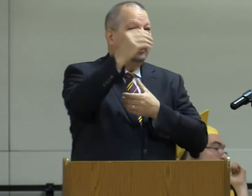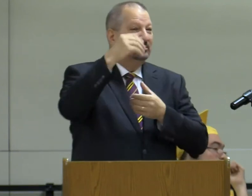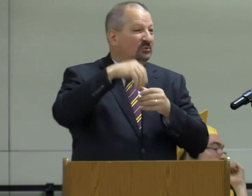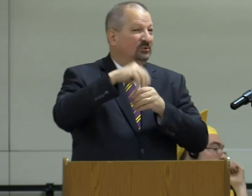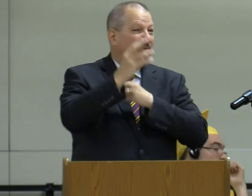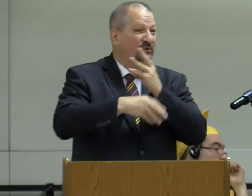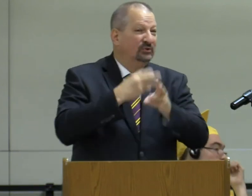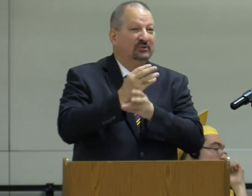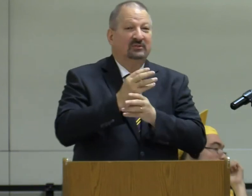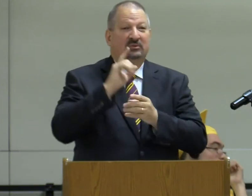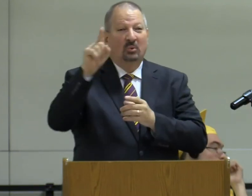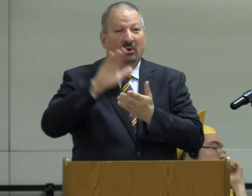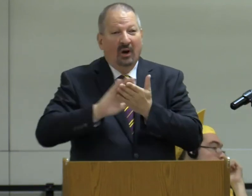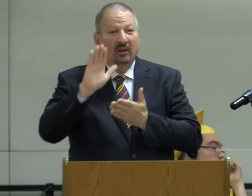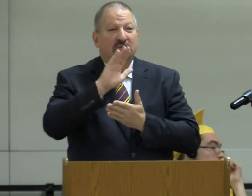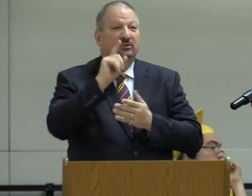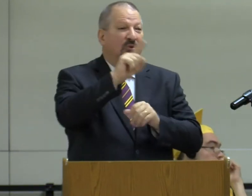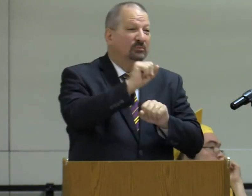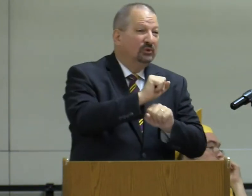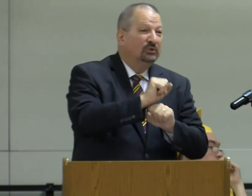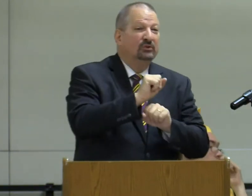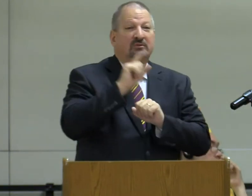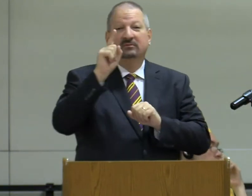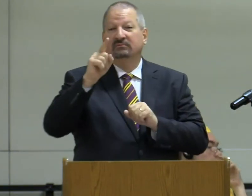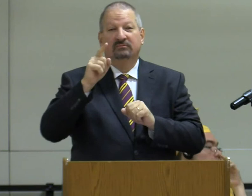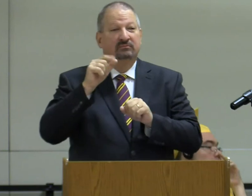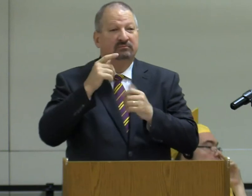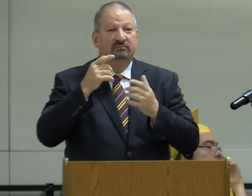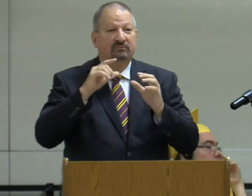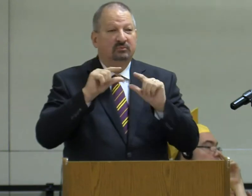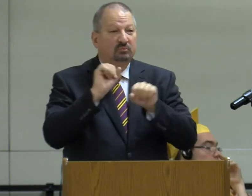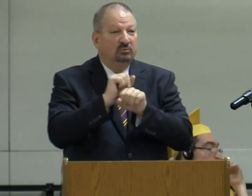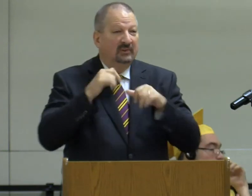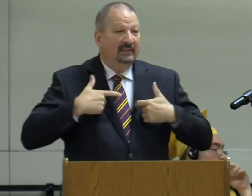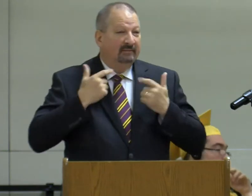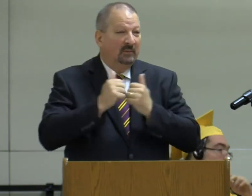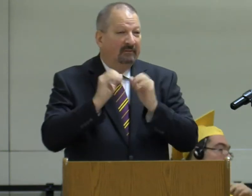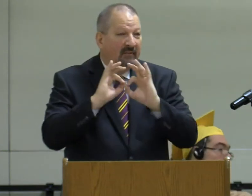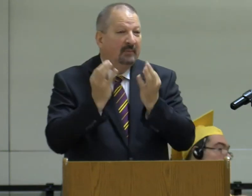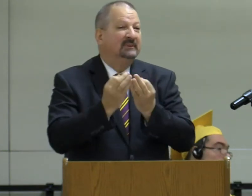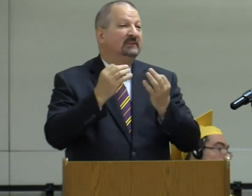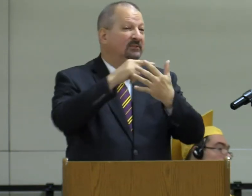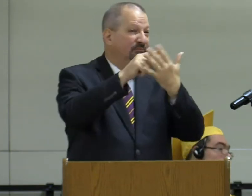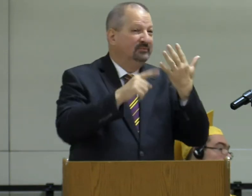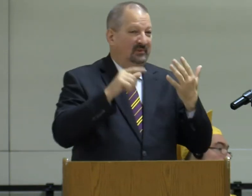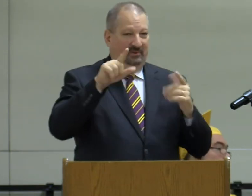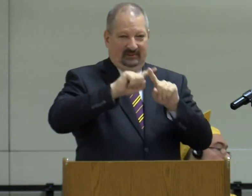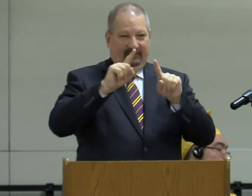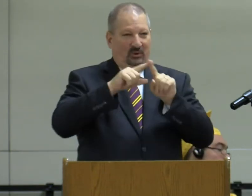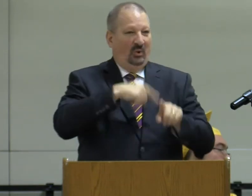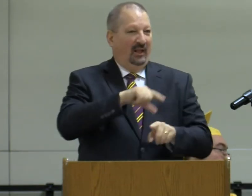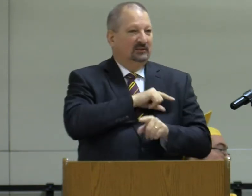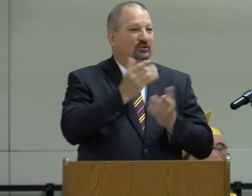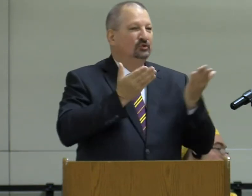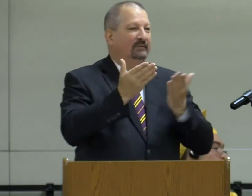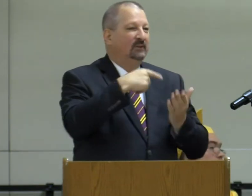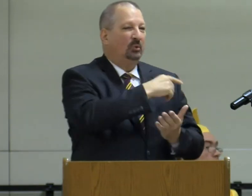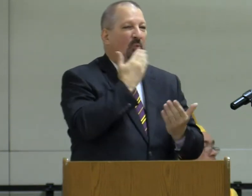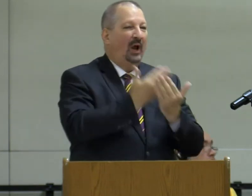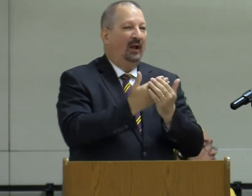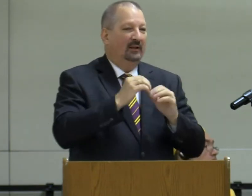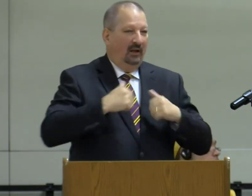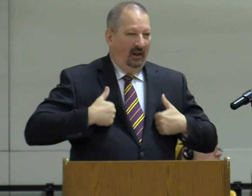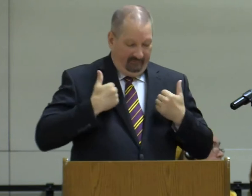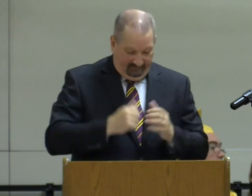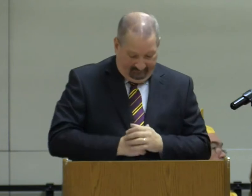So show those qualities, graduates, out in the world, whether you go to college or in the work world, showing it in your private